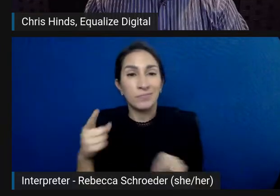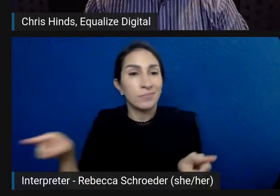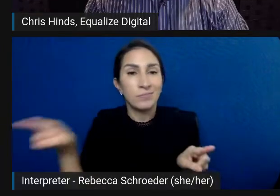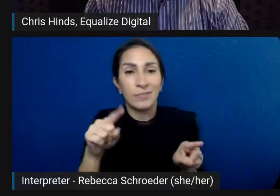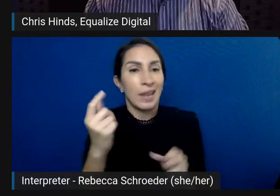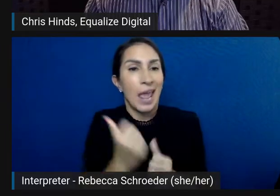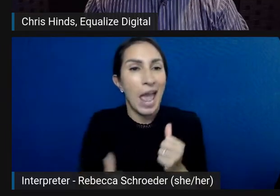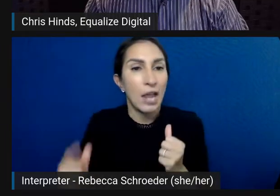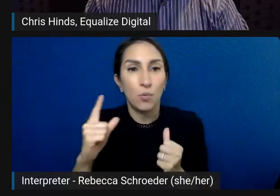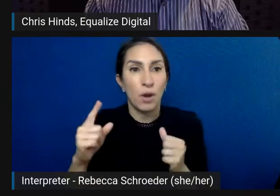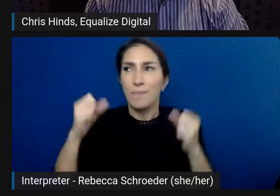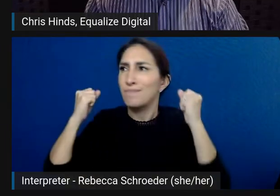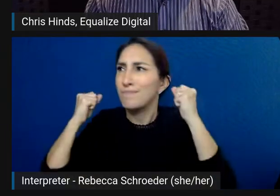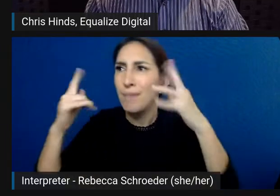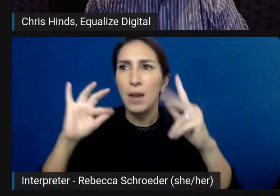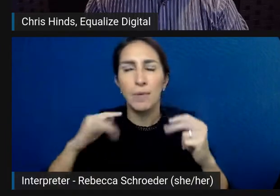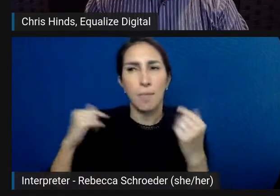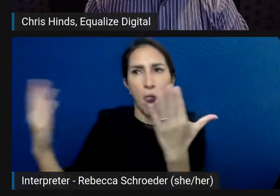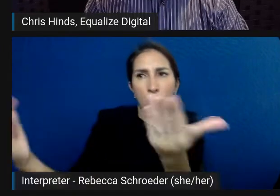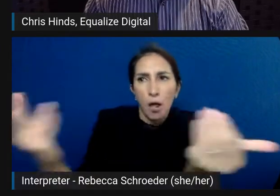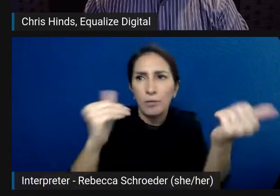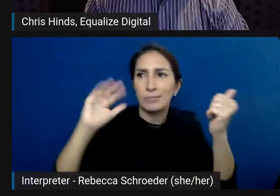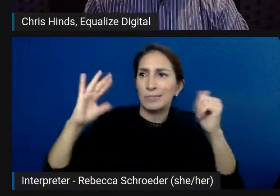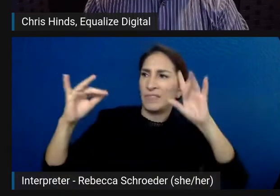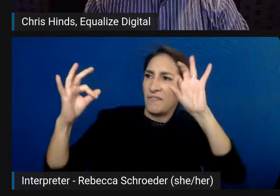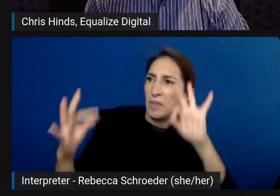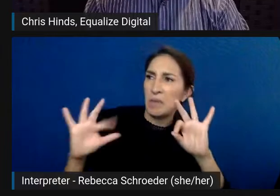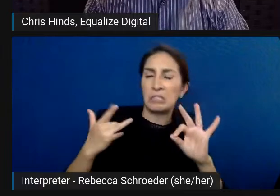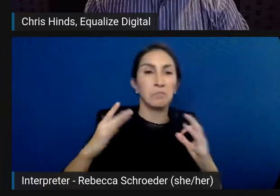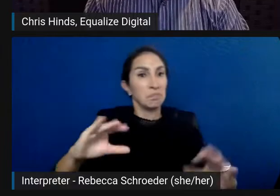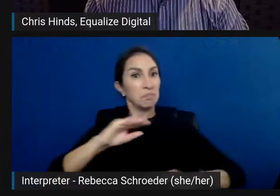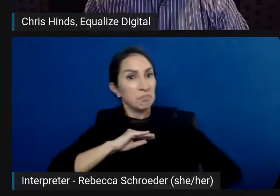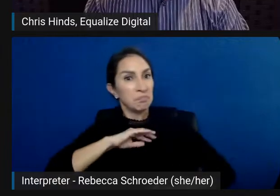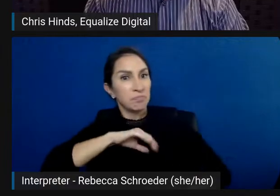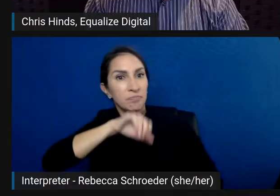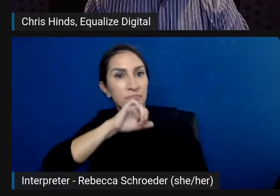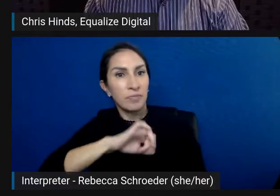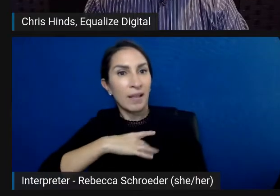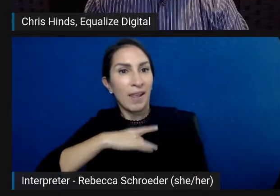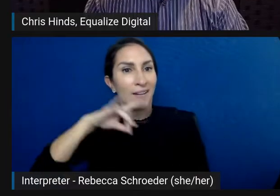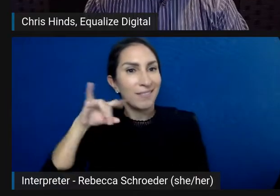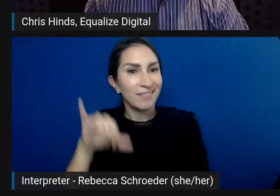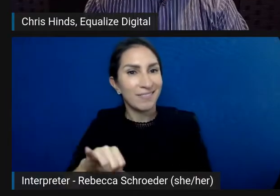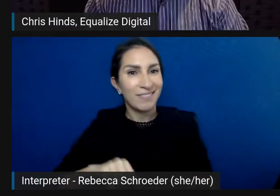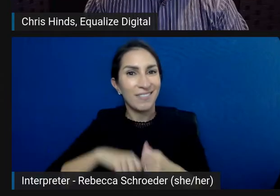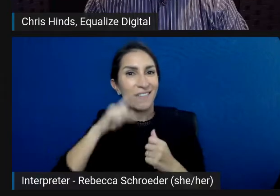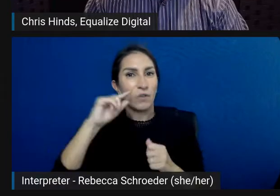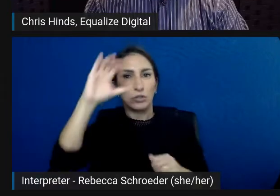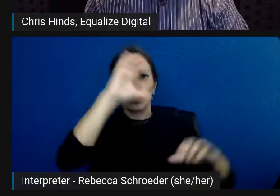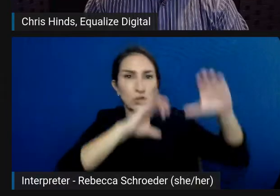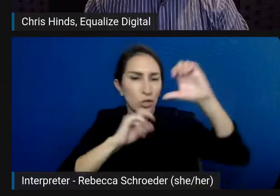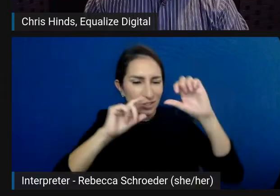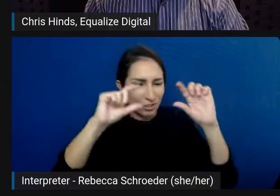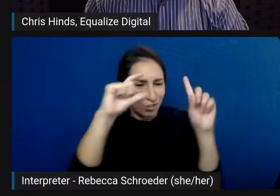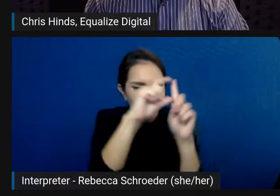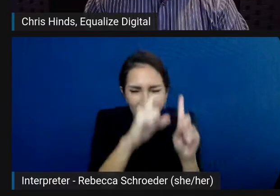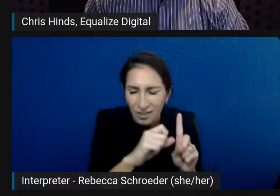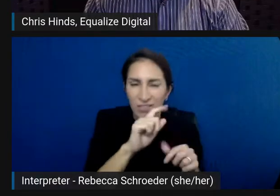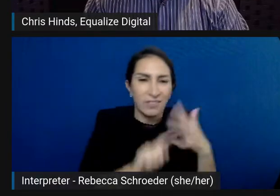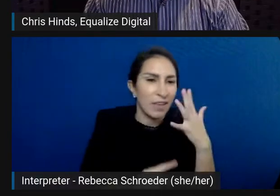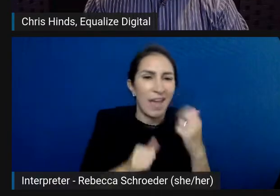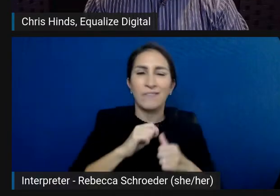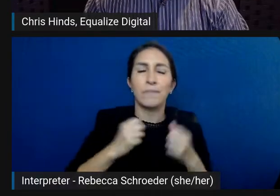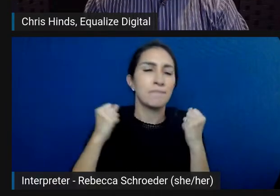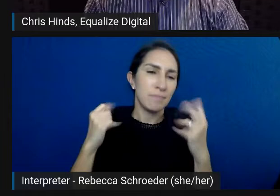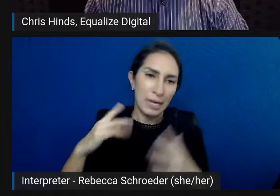they appreciate that. But yeah, it does totally help with search engine optimization for sure. Yeah, it's